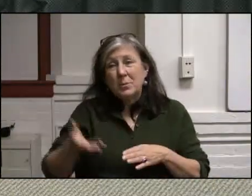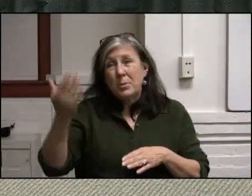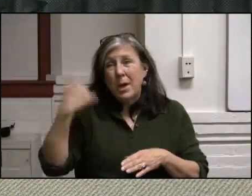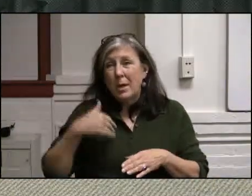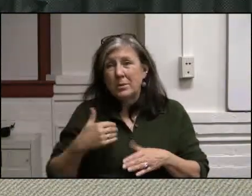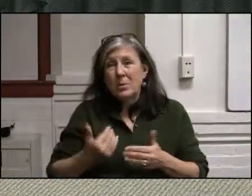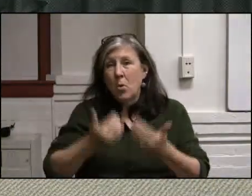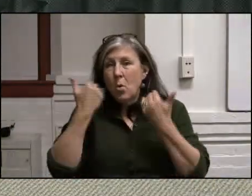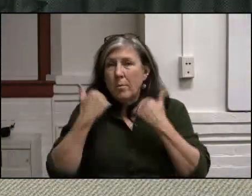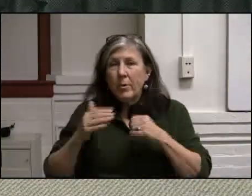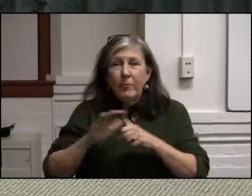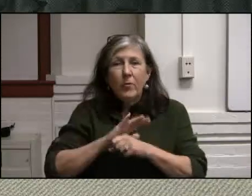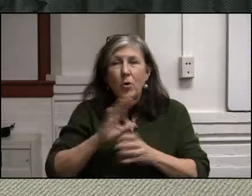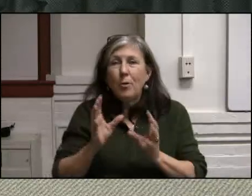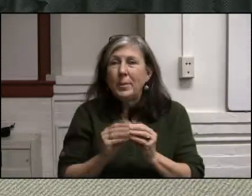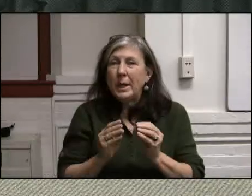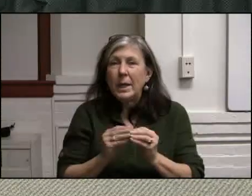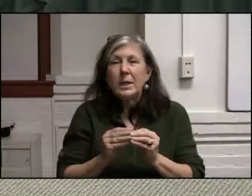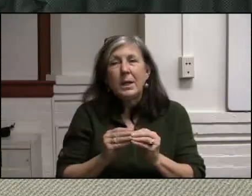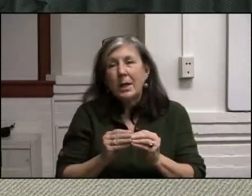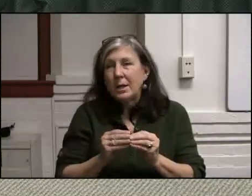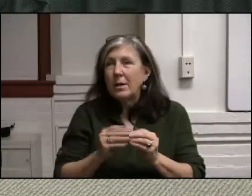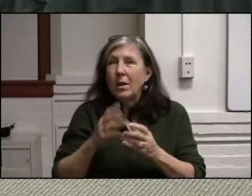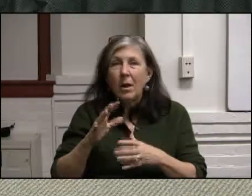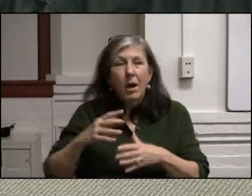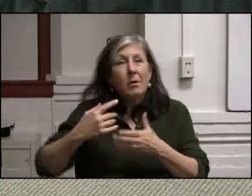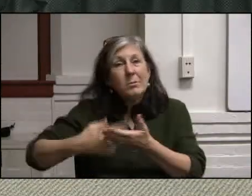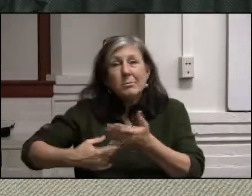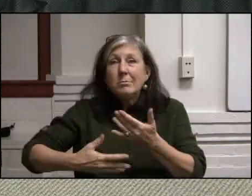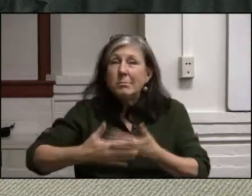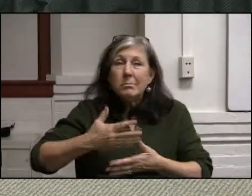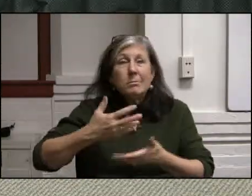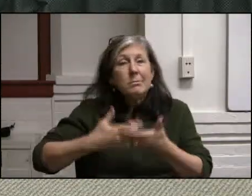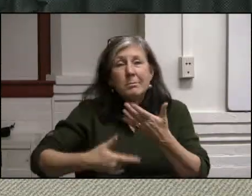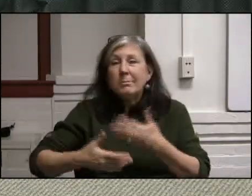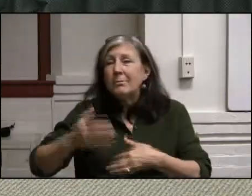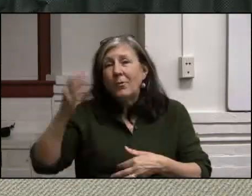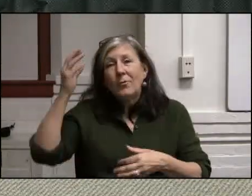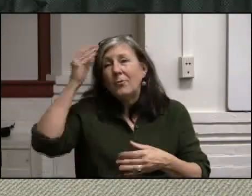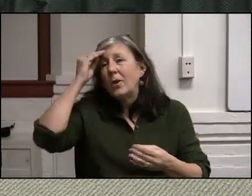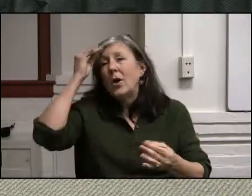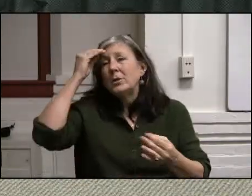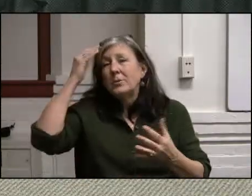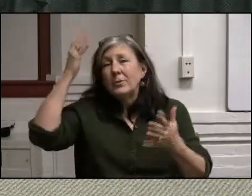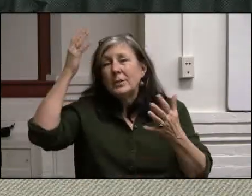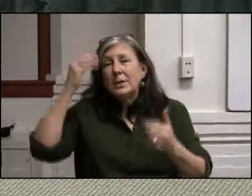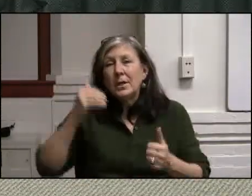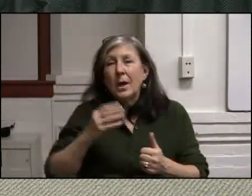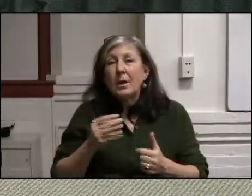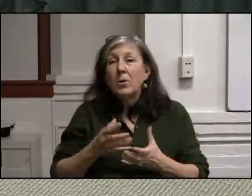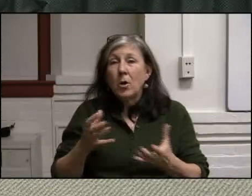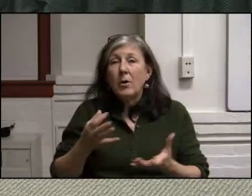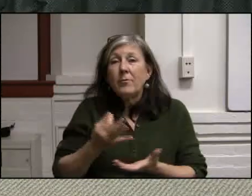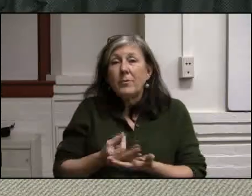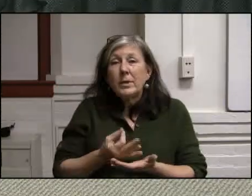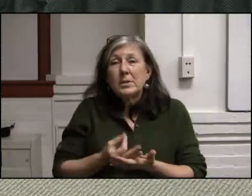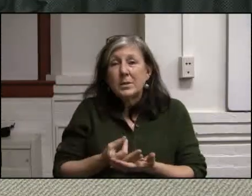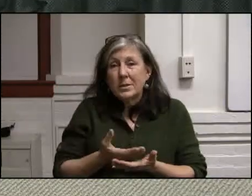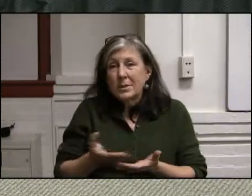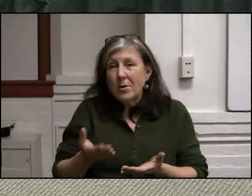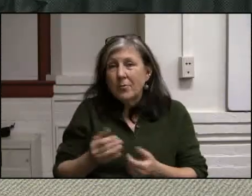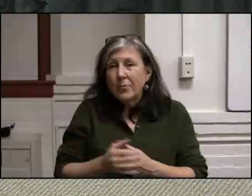itself. There's incredibly a lot of philosophical stuff in there, and a lot of fiscal stuff as well.